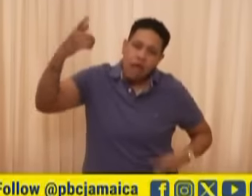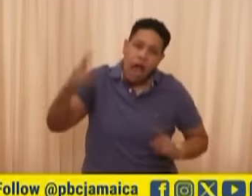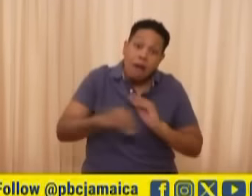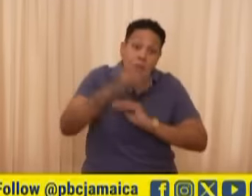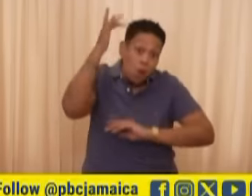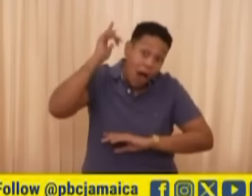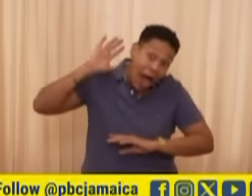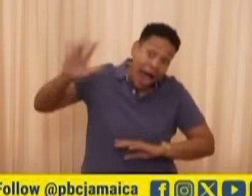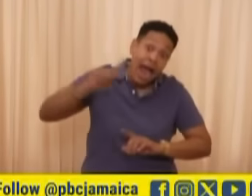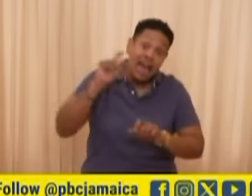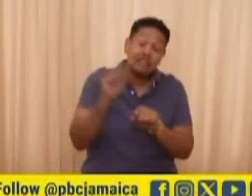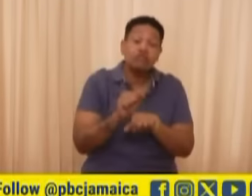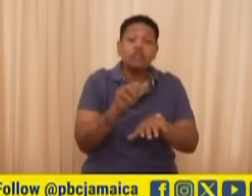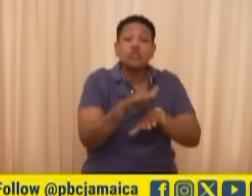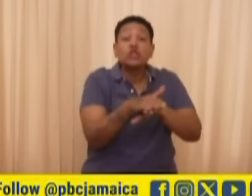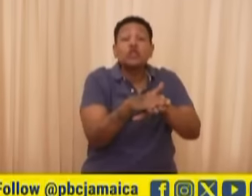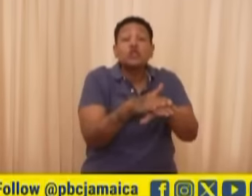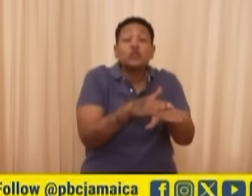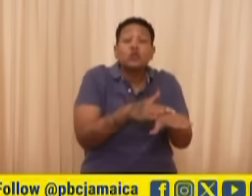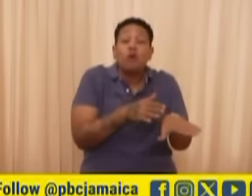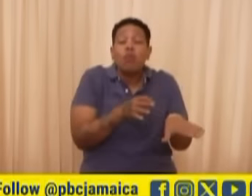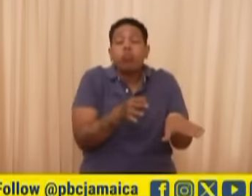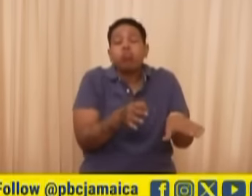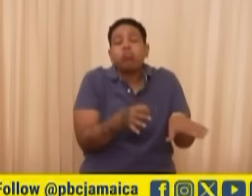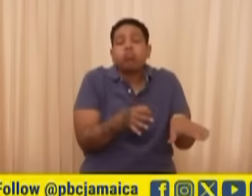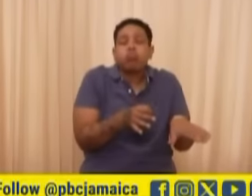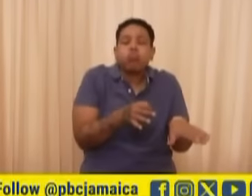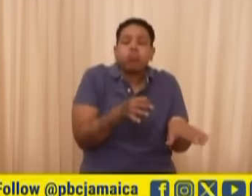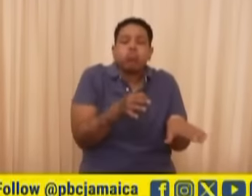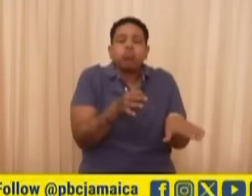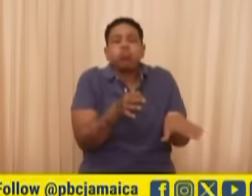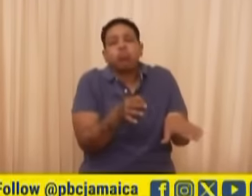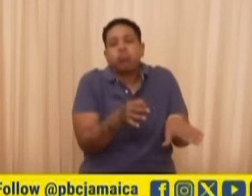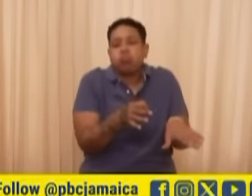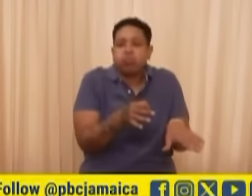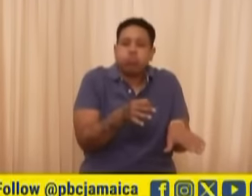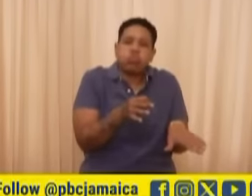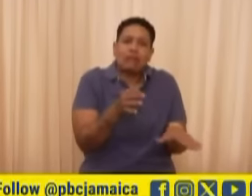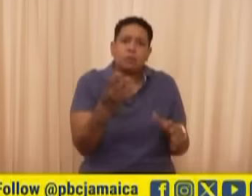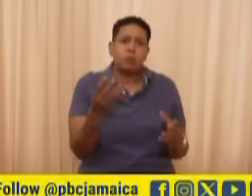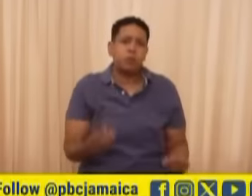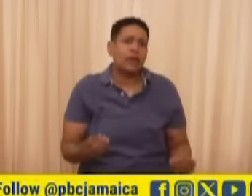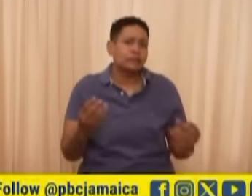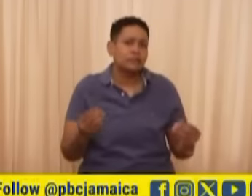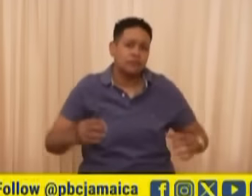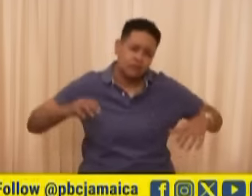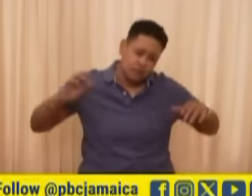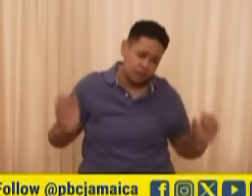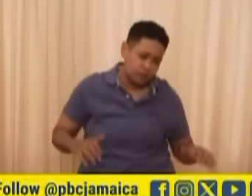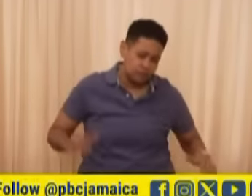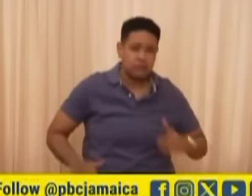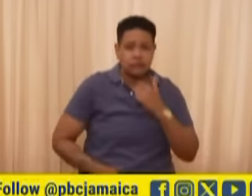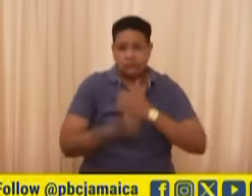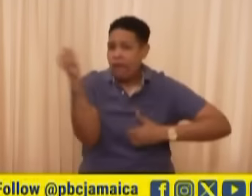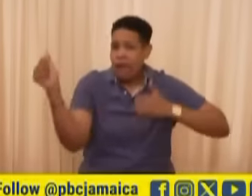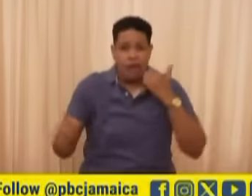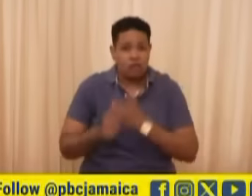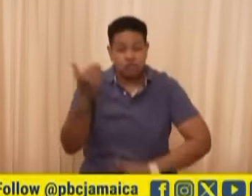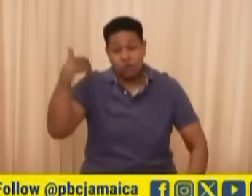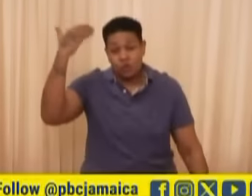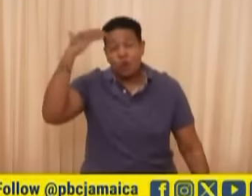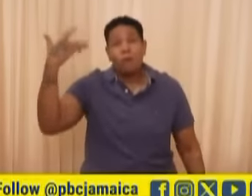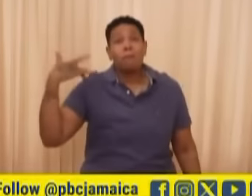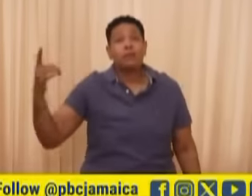it is a slow-moving, very wet, very dangerous storm, and we all know the areas that are affected by